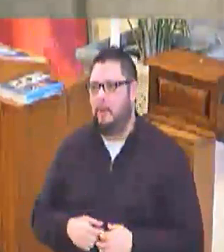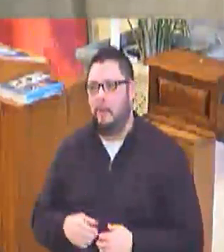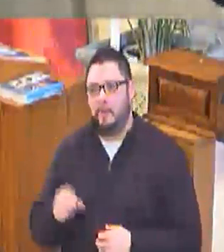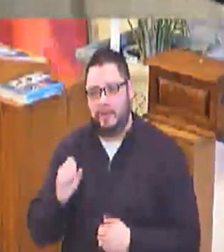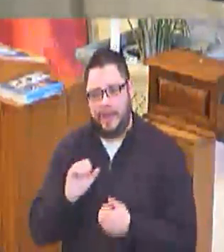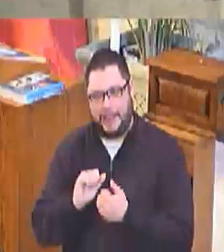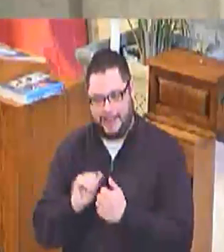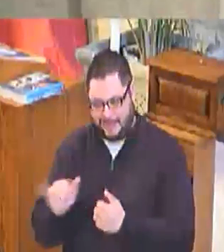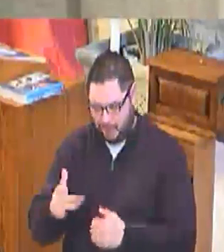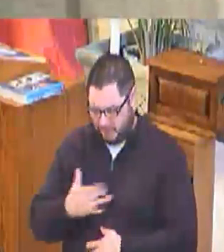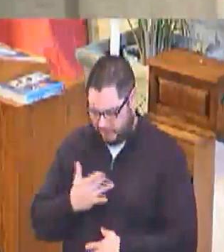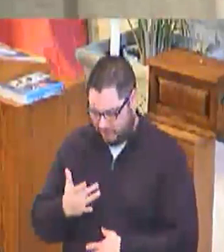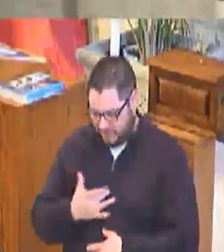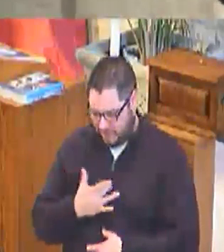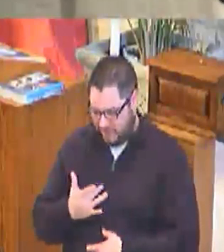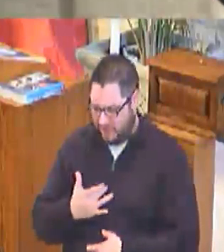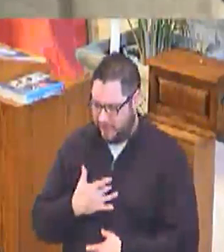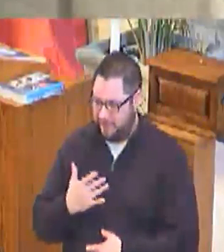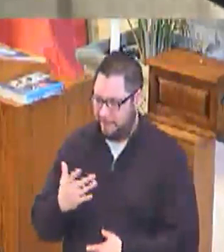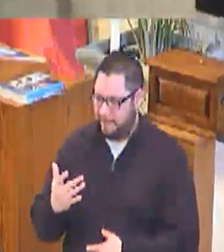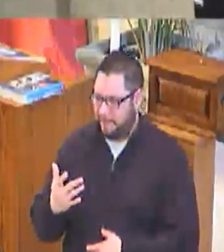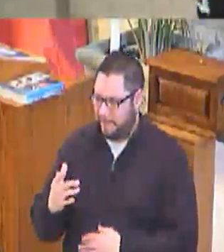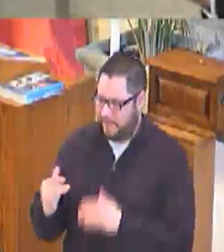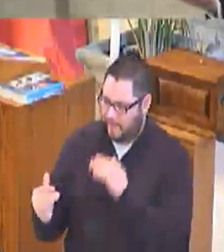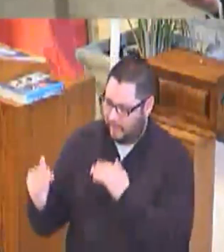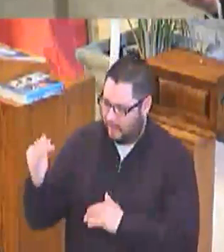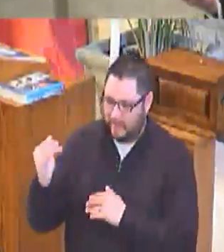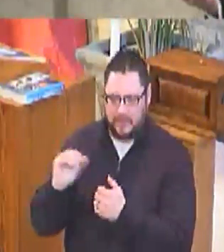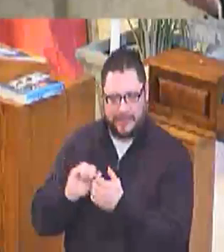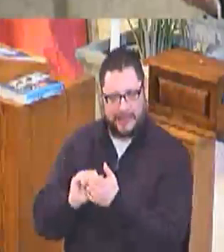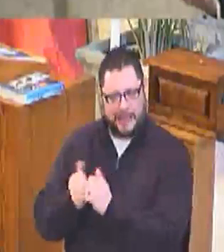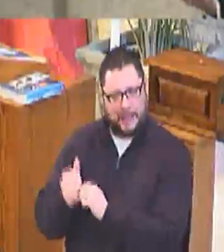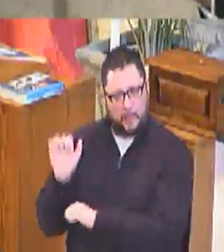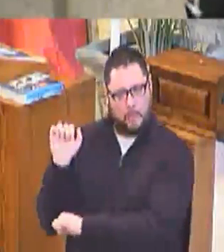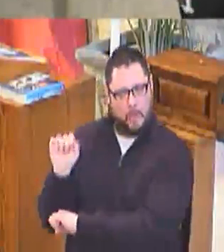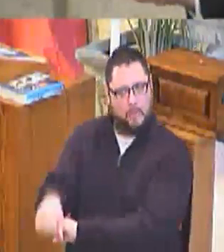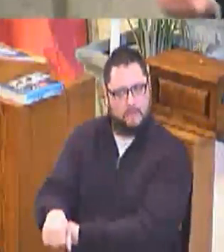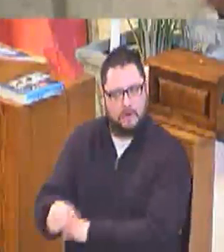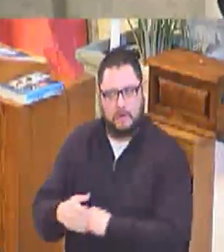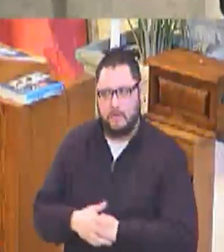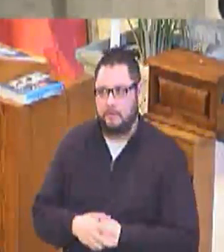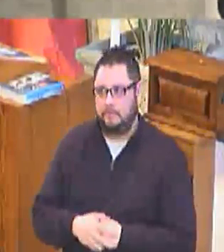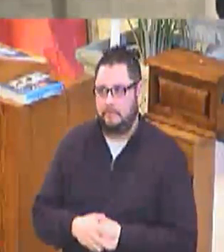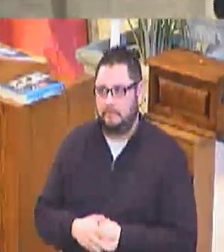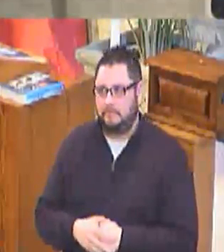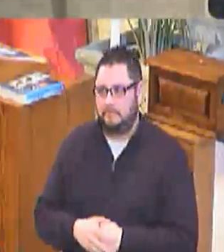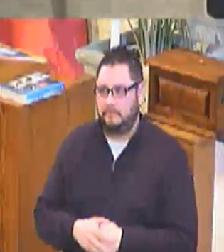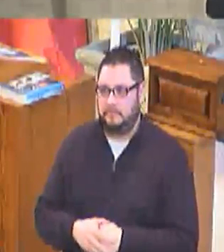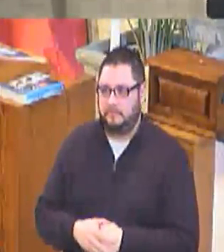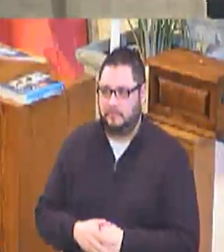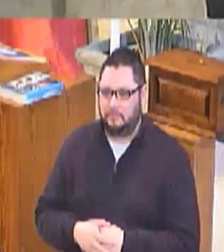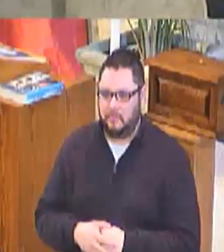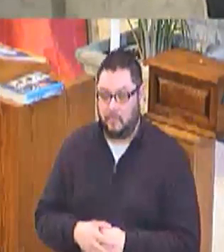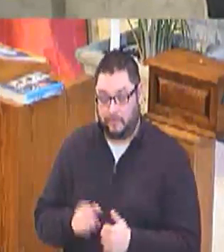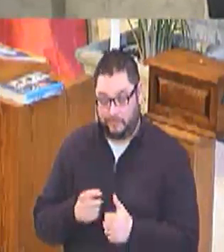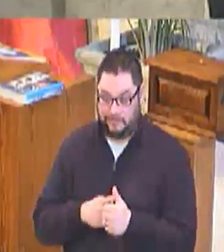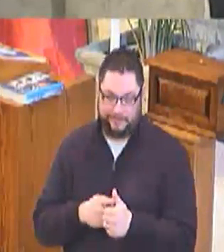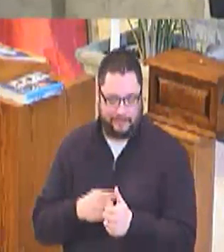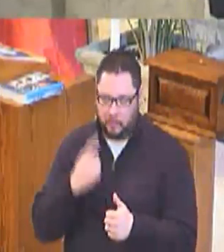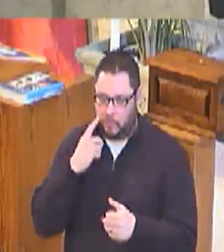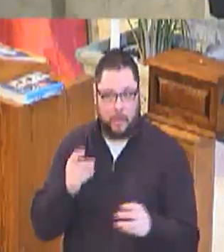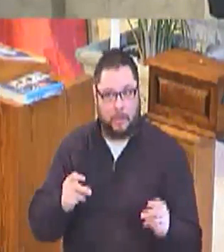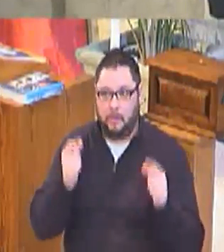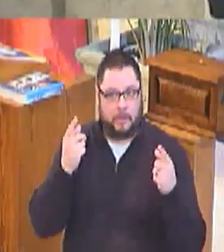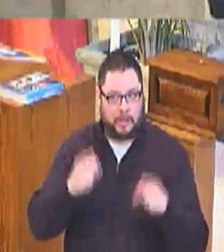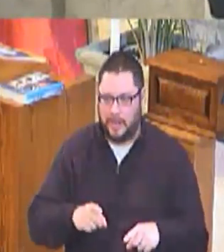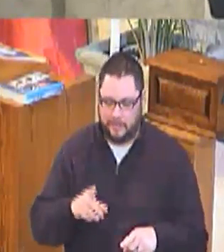How do you overcome these feelings of inferiority? First of all, I don't believe it happens overnight.